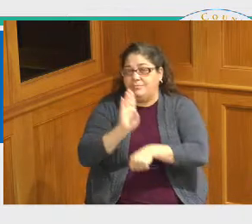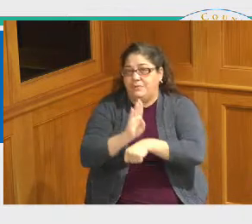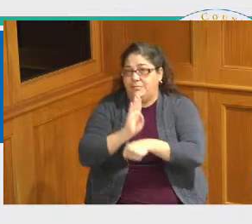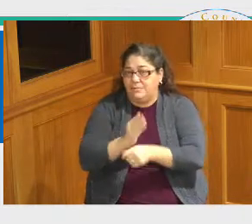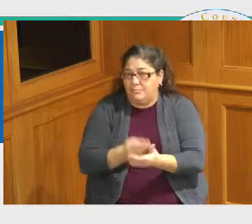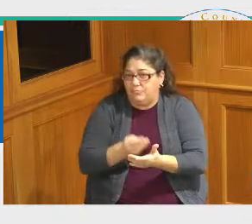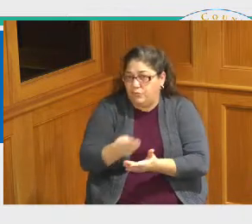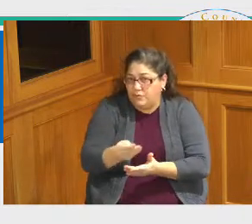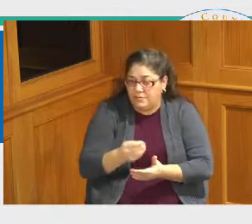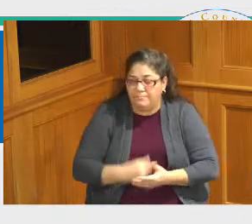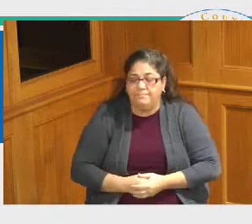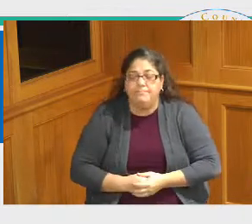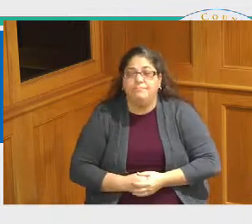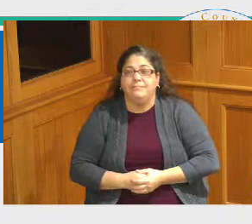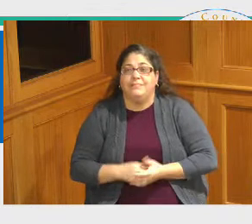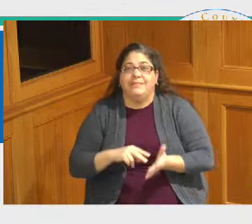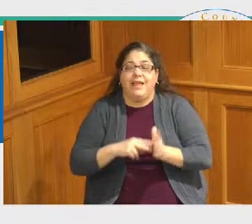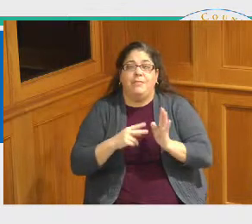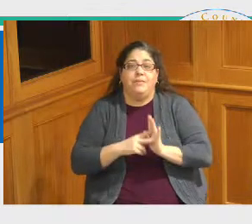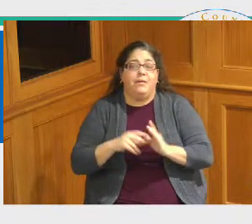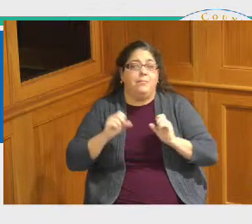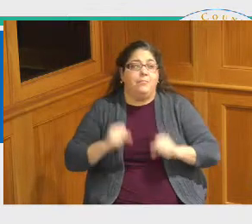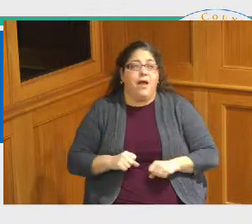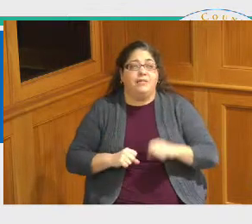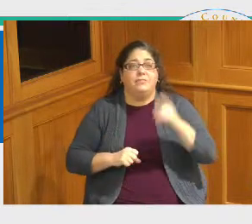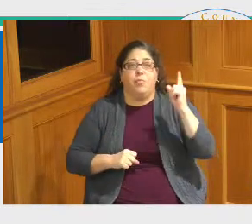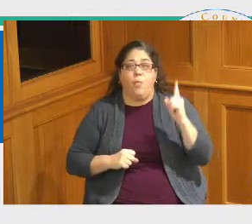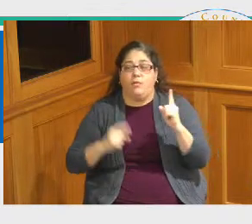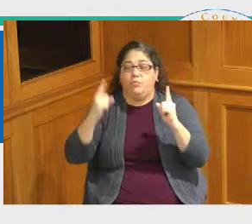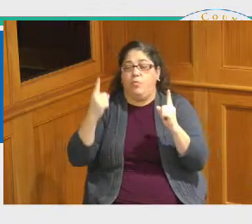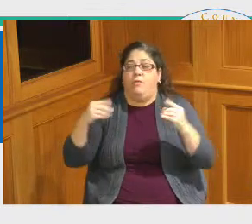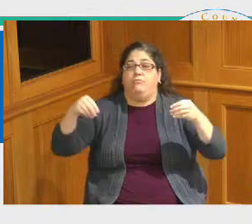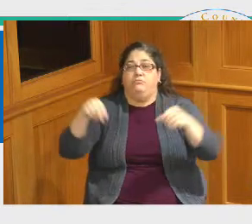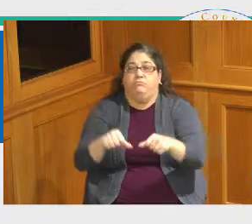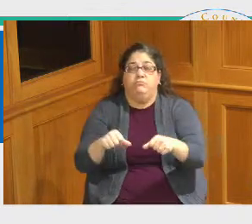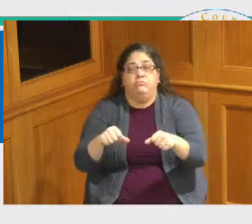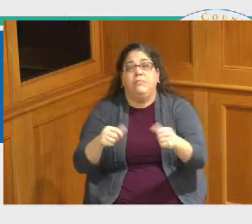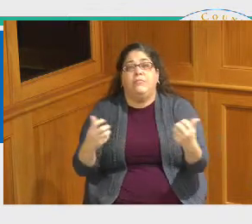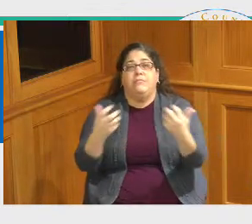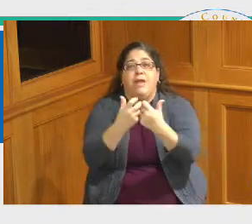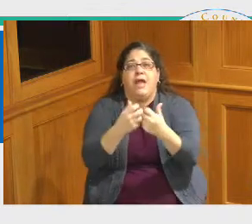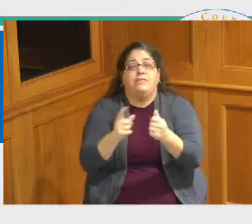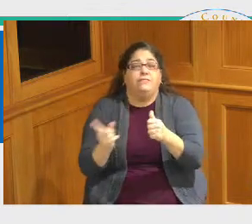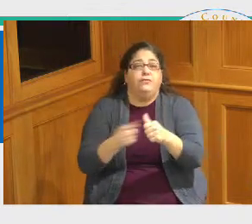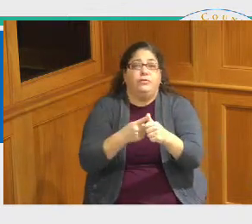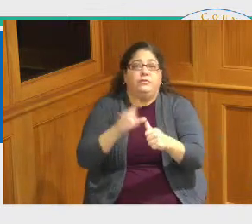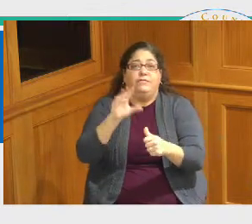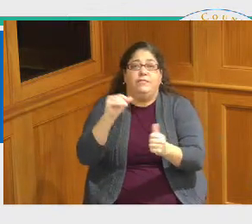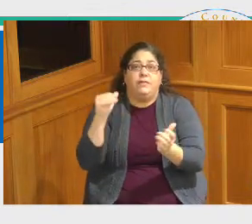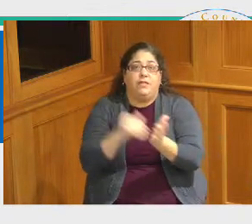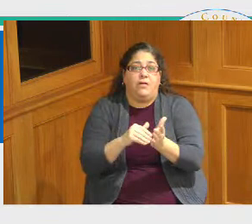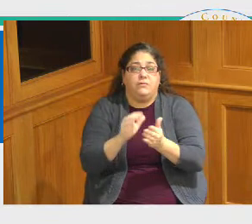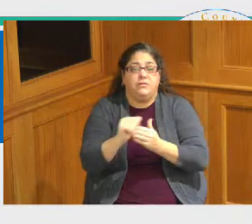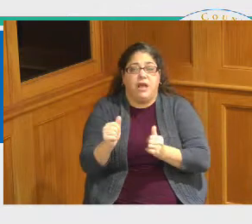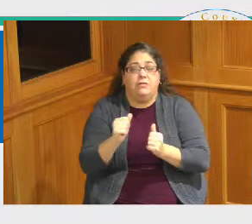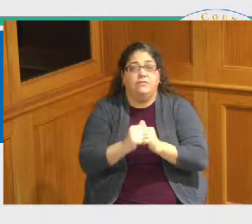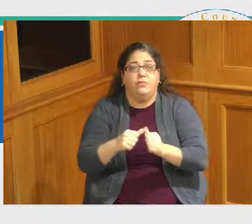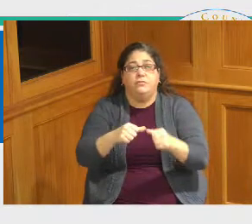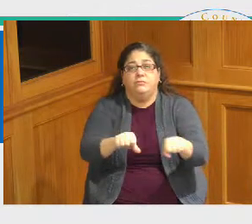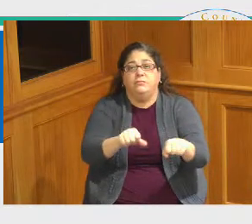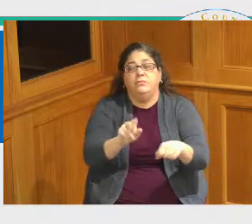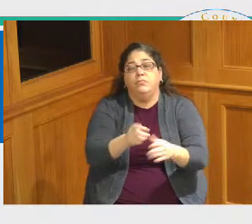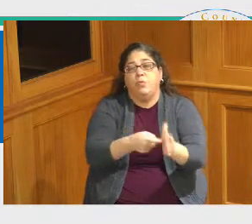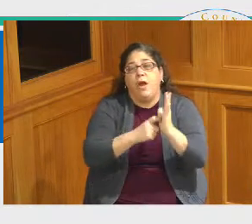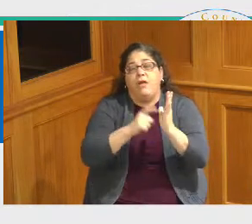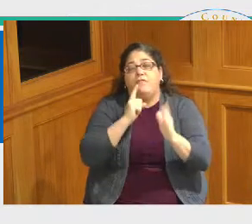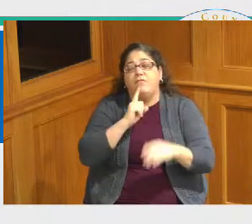looking at is a proposed 1-to-1 match for the first $50,000 of a down payment, again, involving an